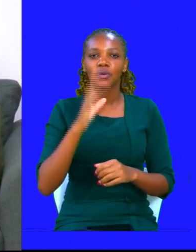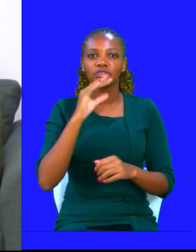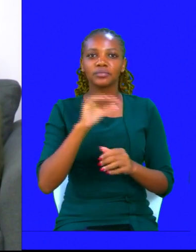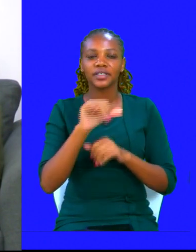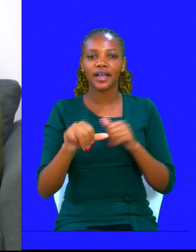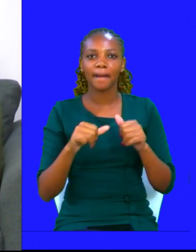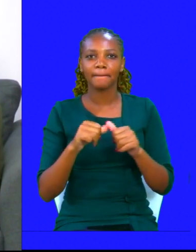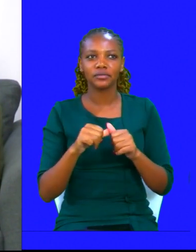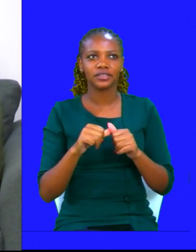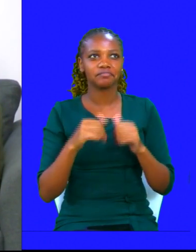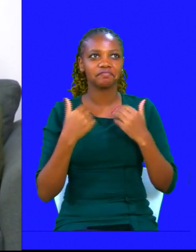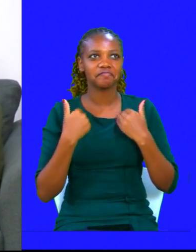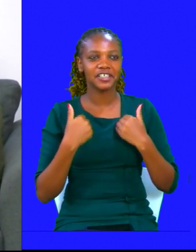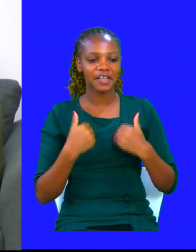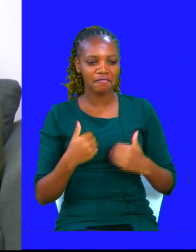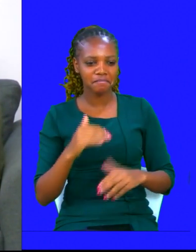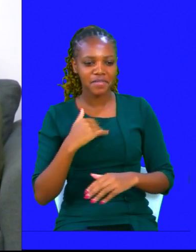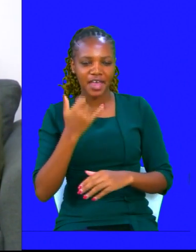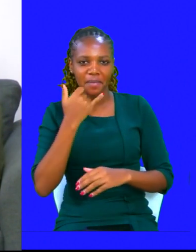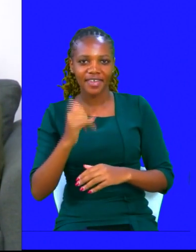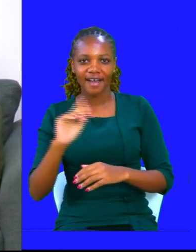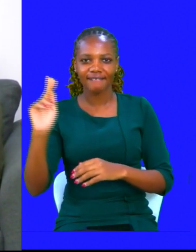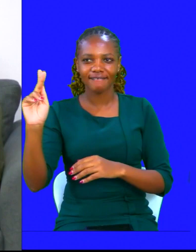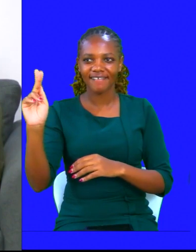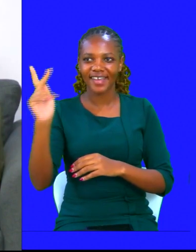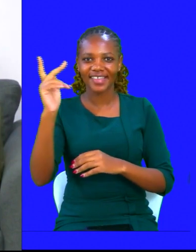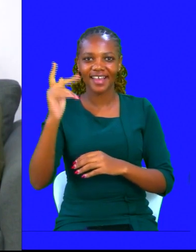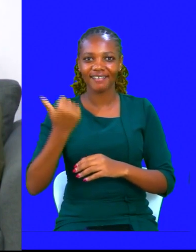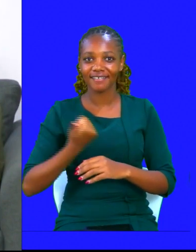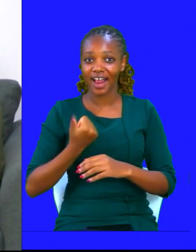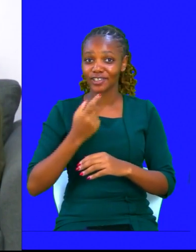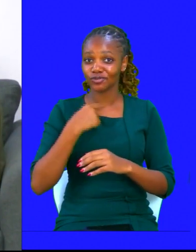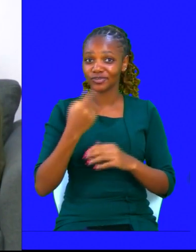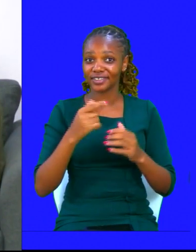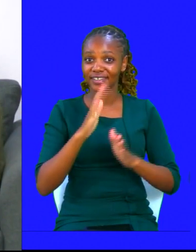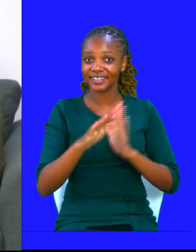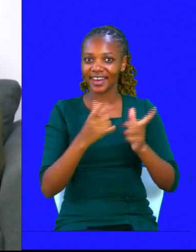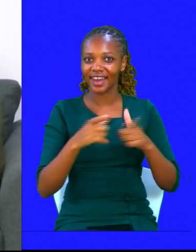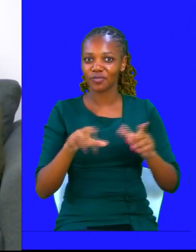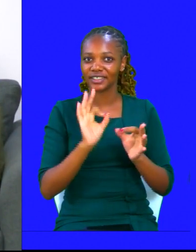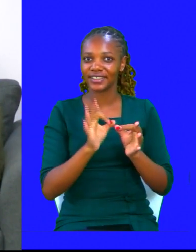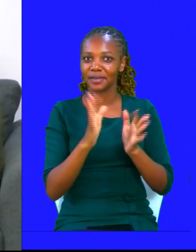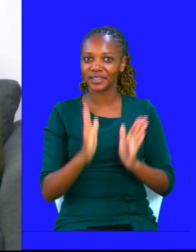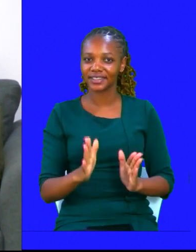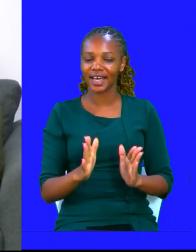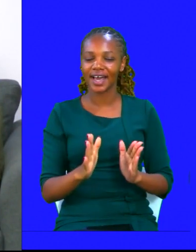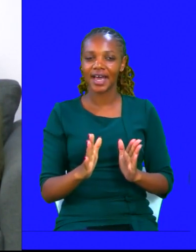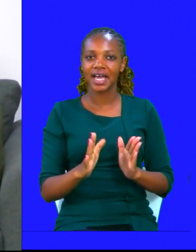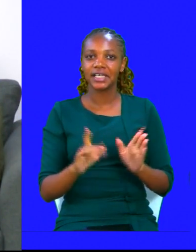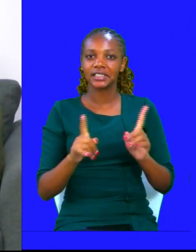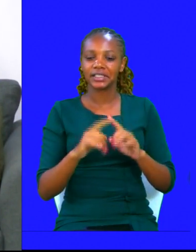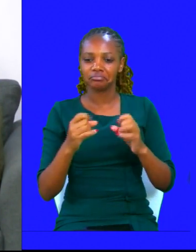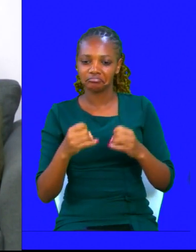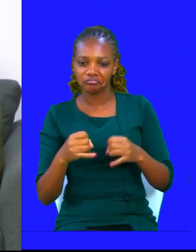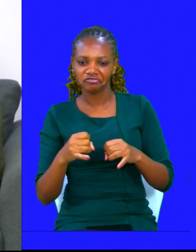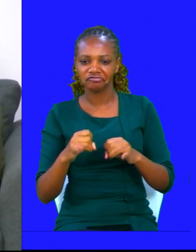I'm a young Kenyan girl who's also a sign language interpreter and also trying to find